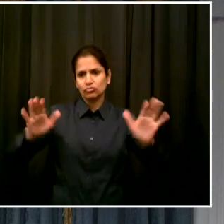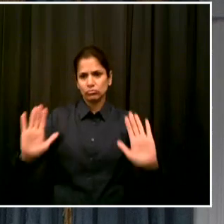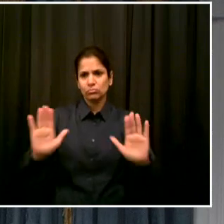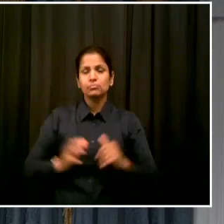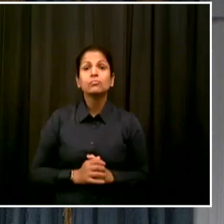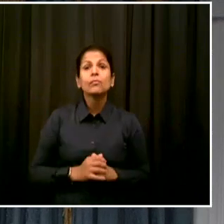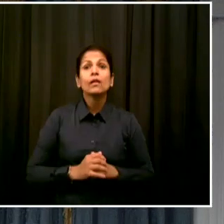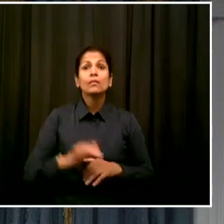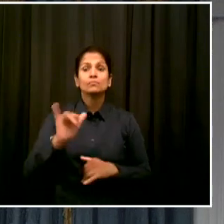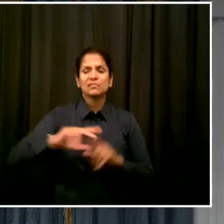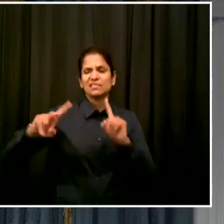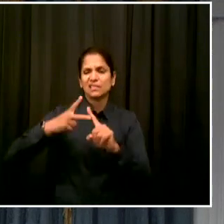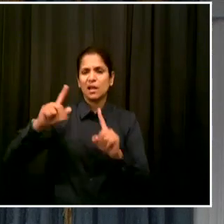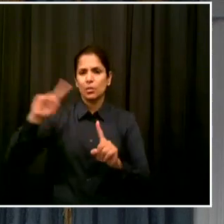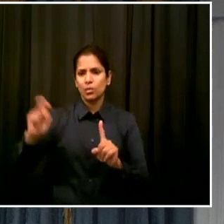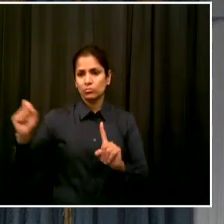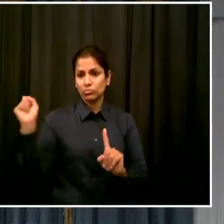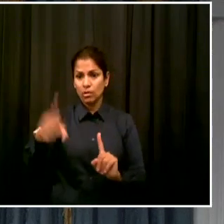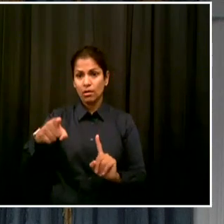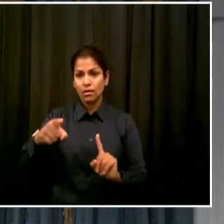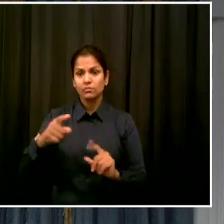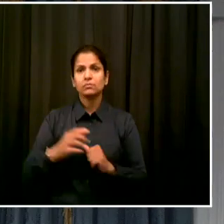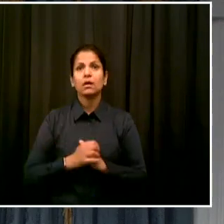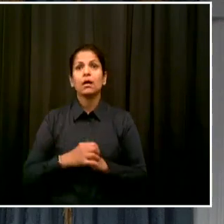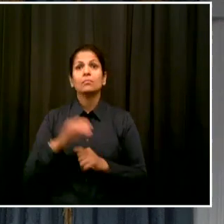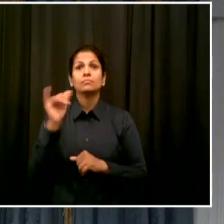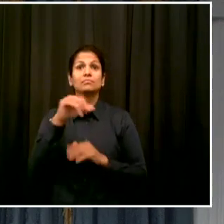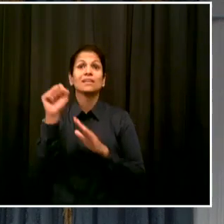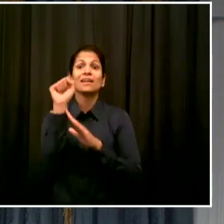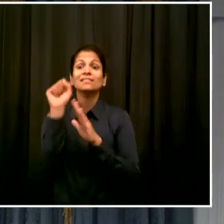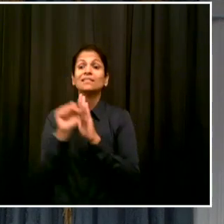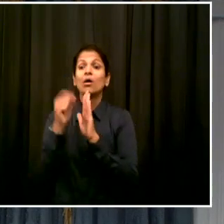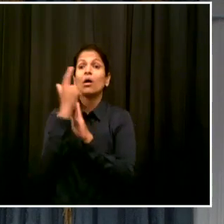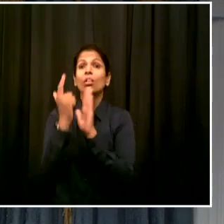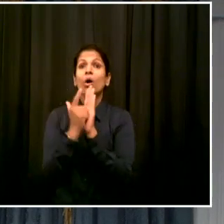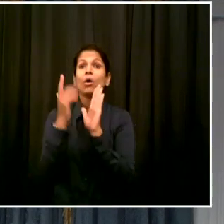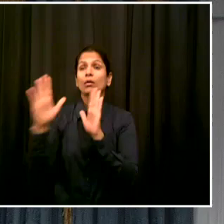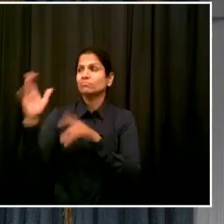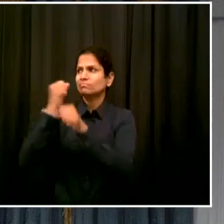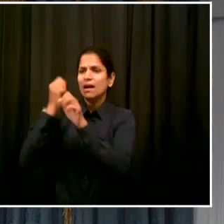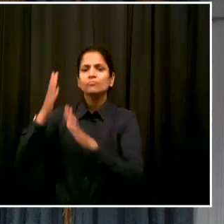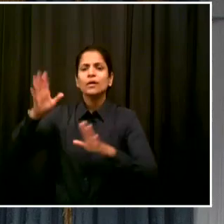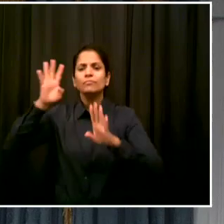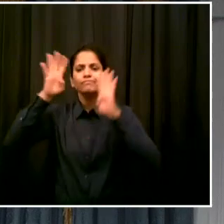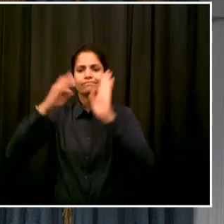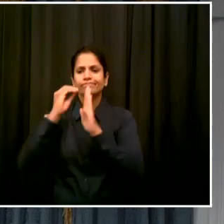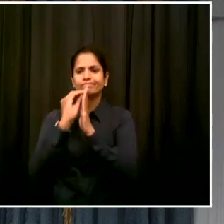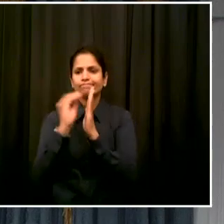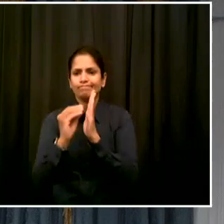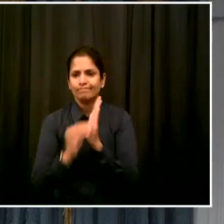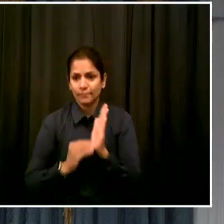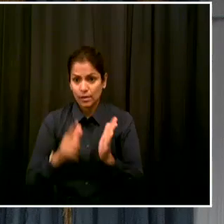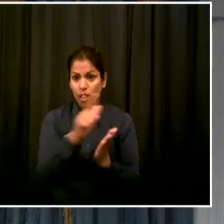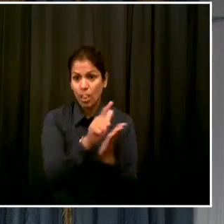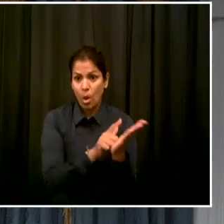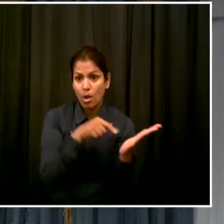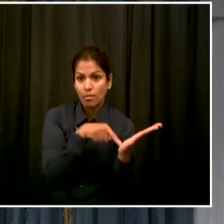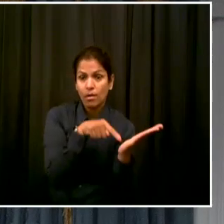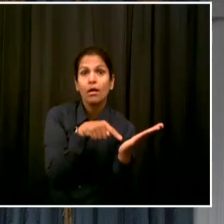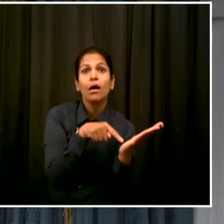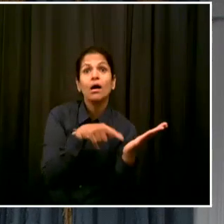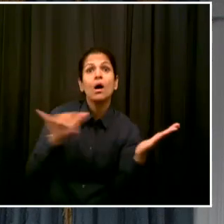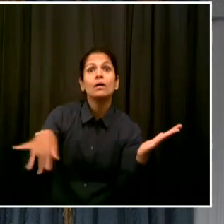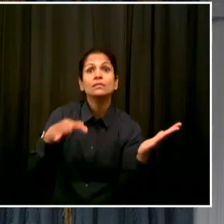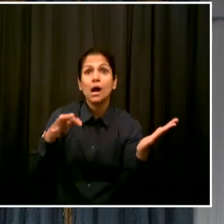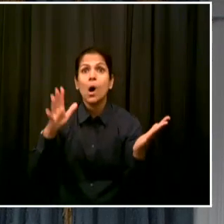session later this month, and one of the bills they're considering would give the city of Buffalo the authority to require police officers to be residents of